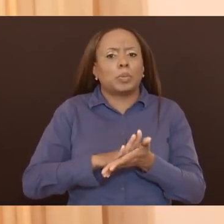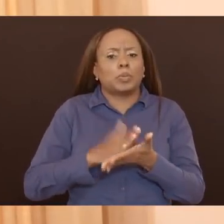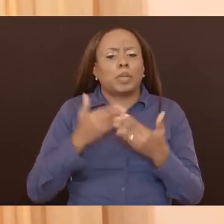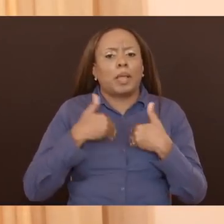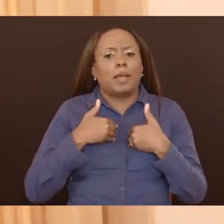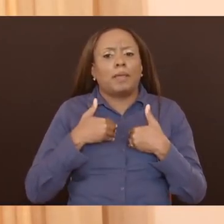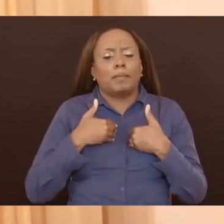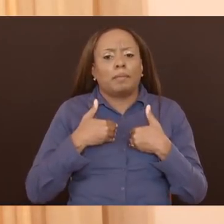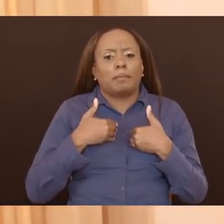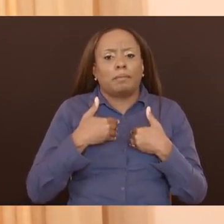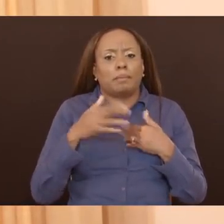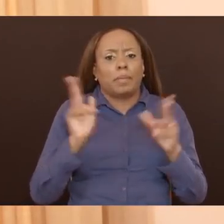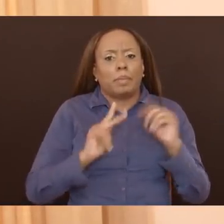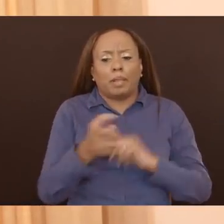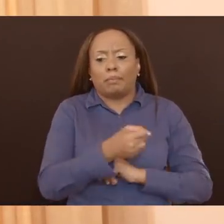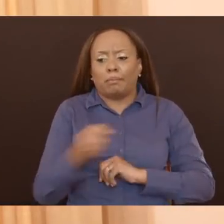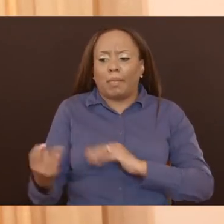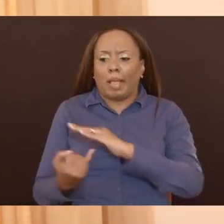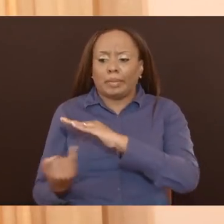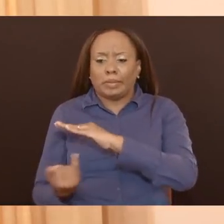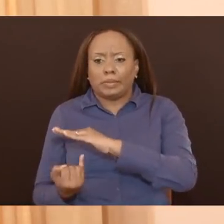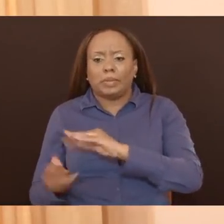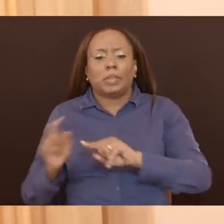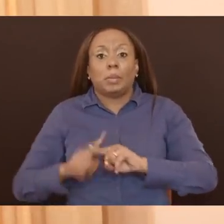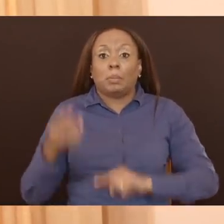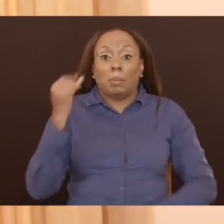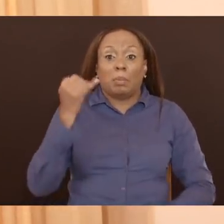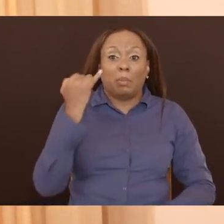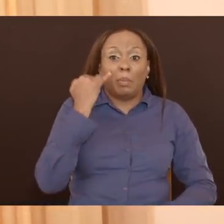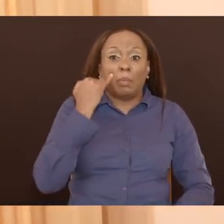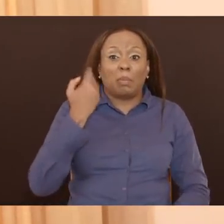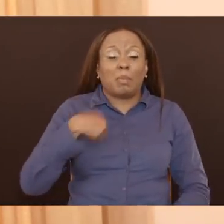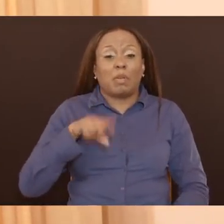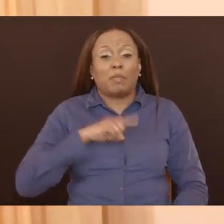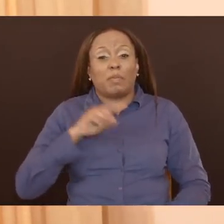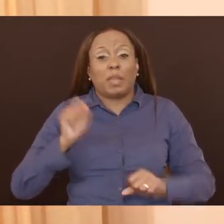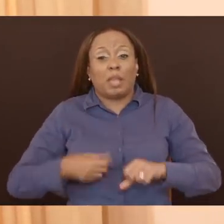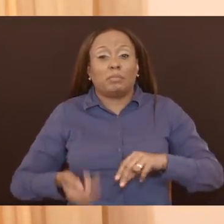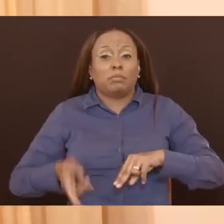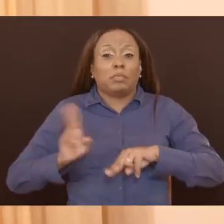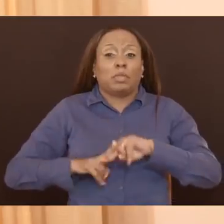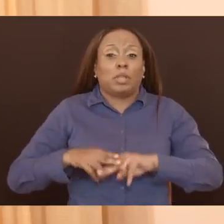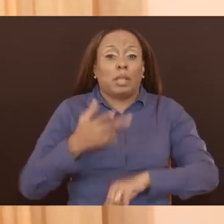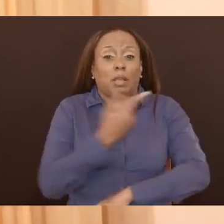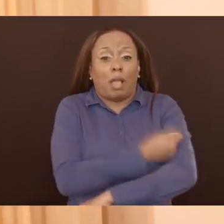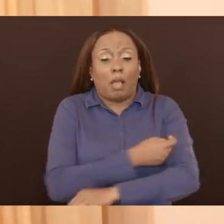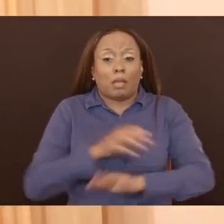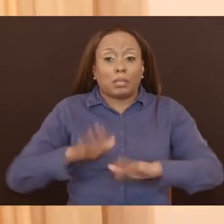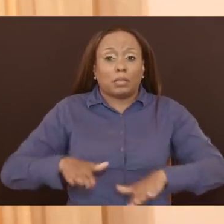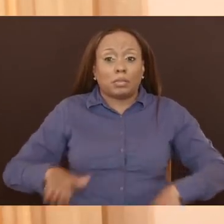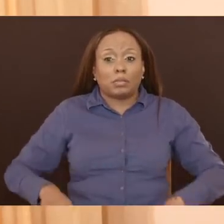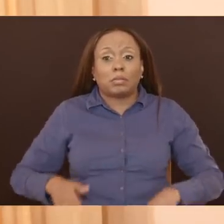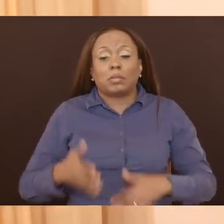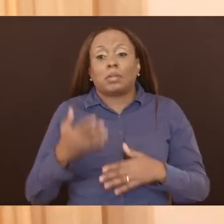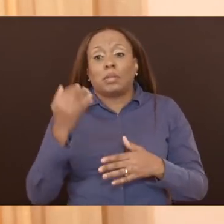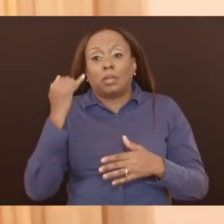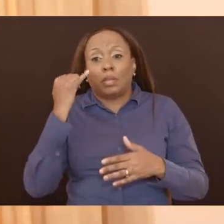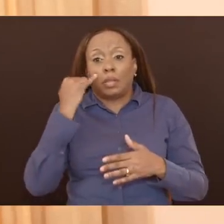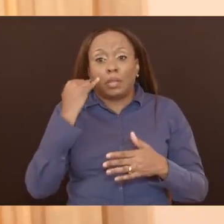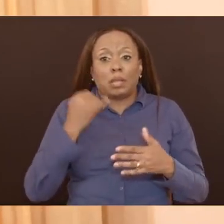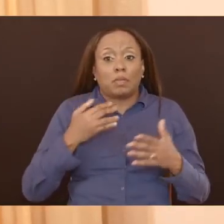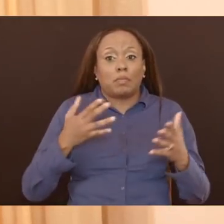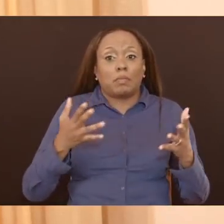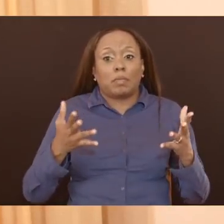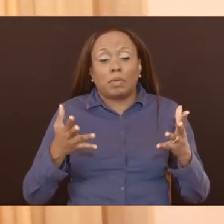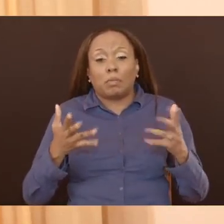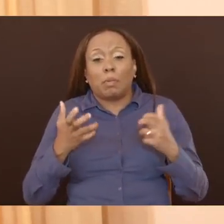overall vaccine rate, and if we can do what I will talk to you shortly on, which is the introduction of a new framework for home